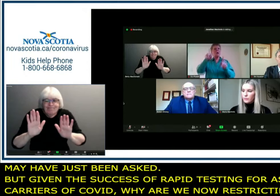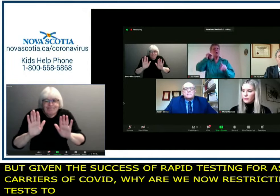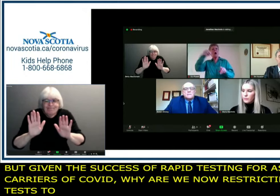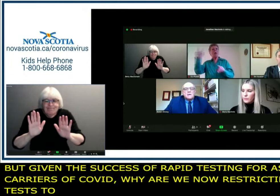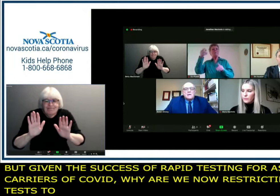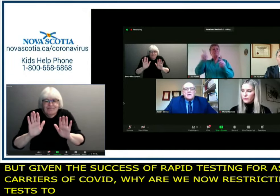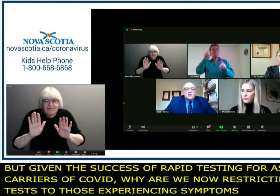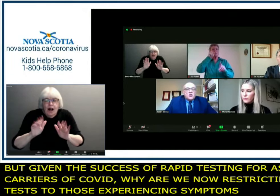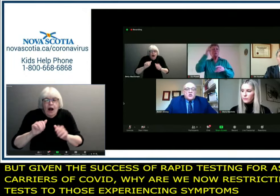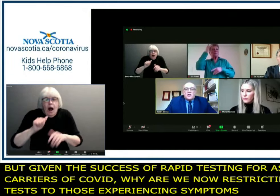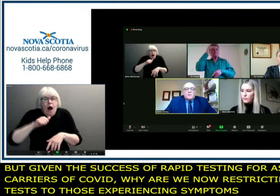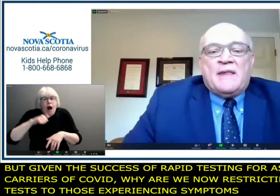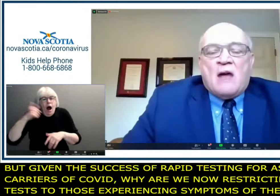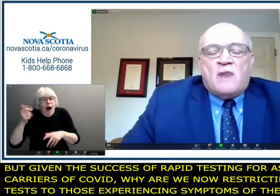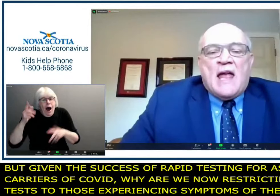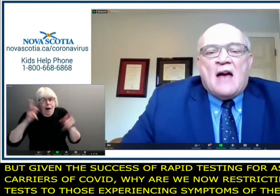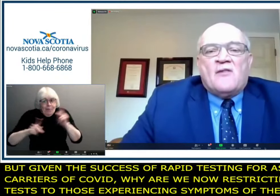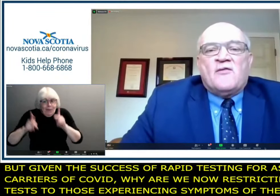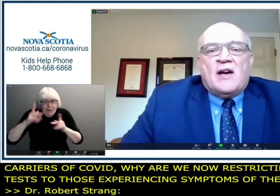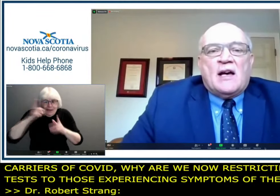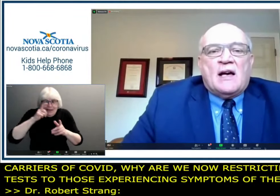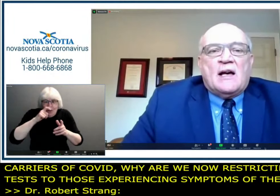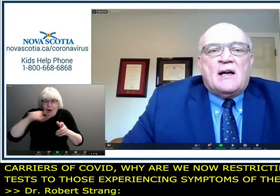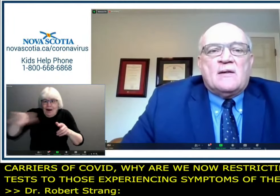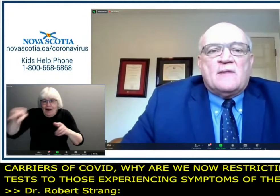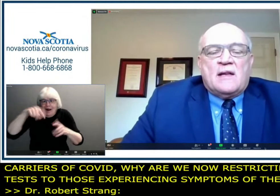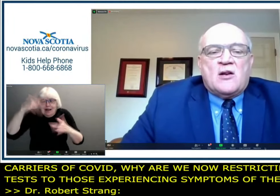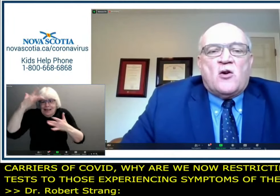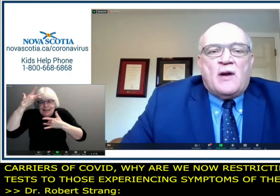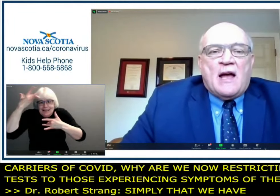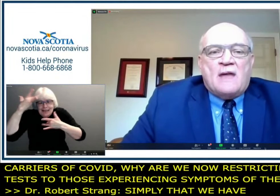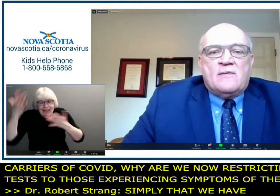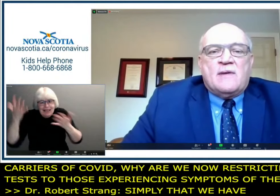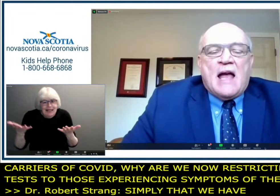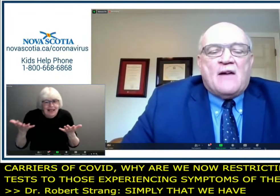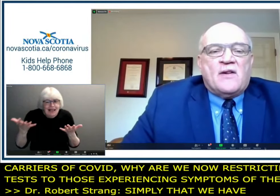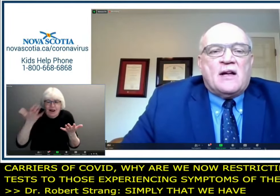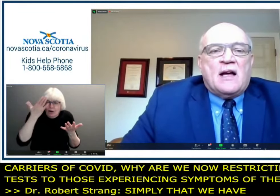virus? It's simply that we have,